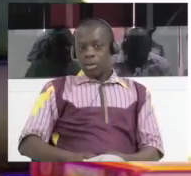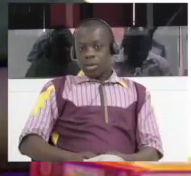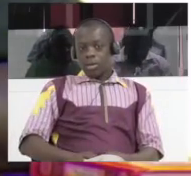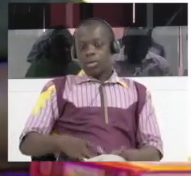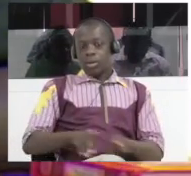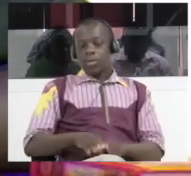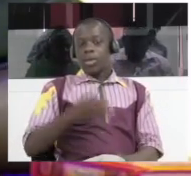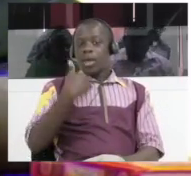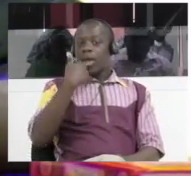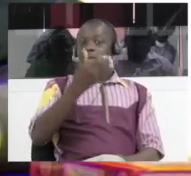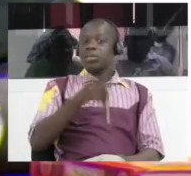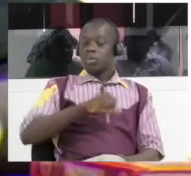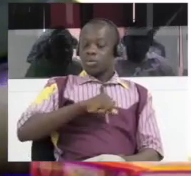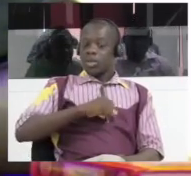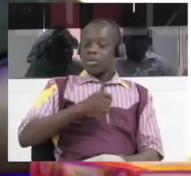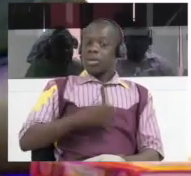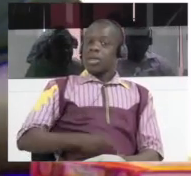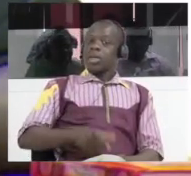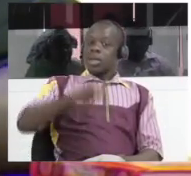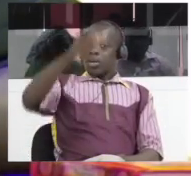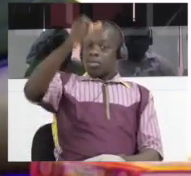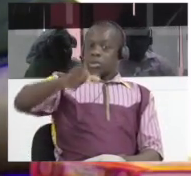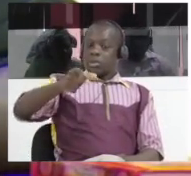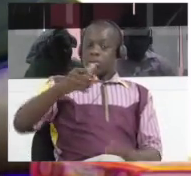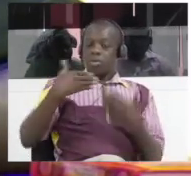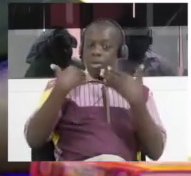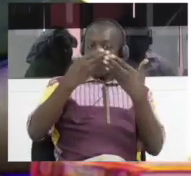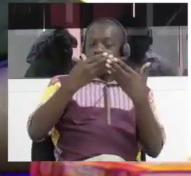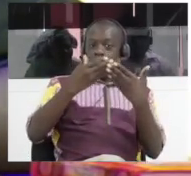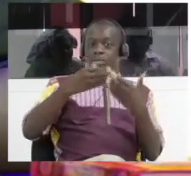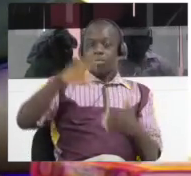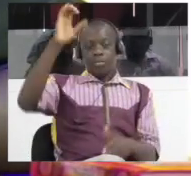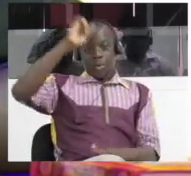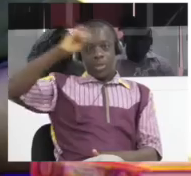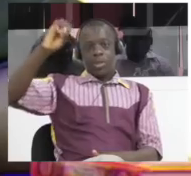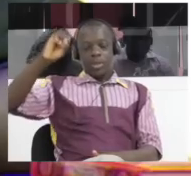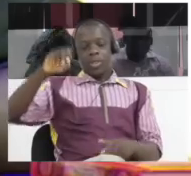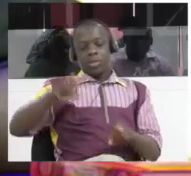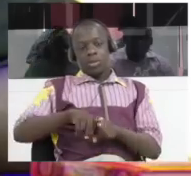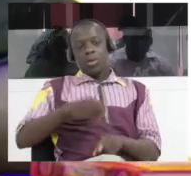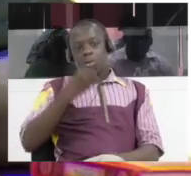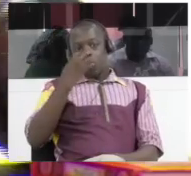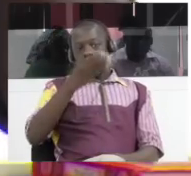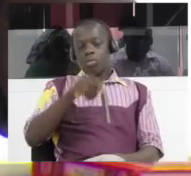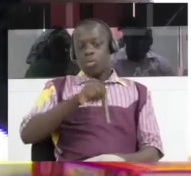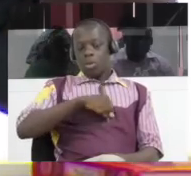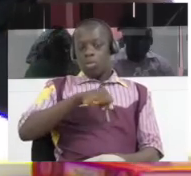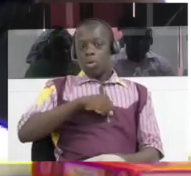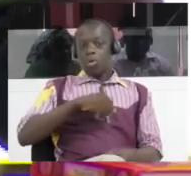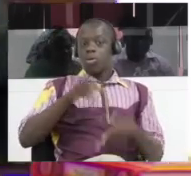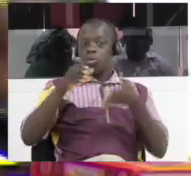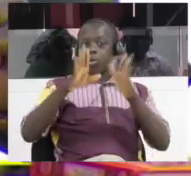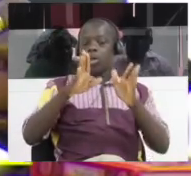I think you are asking me whether personally I did convey that. And I said that in my